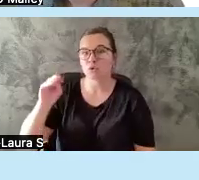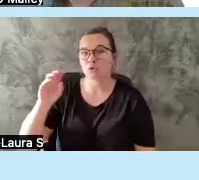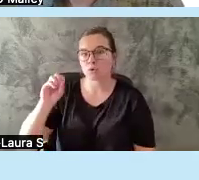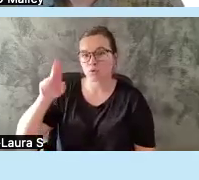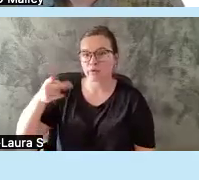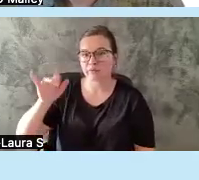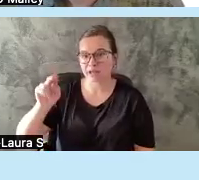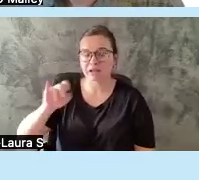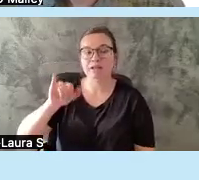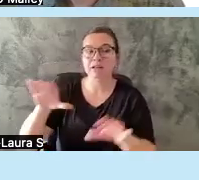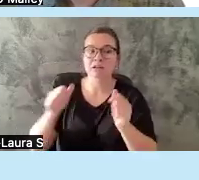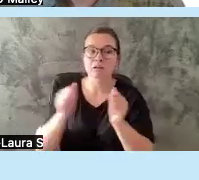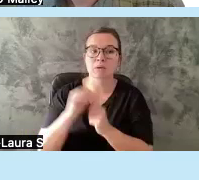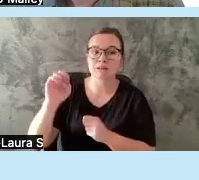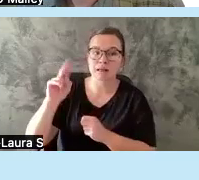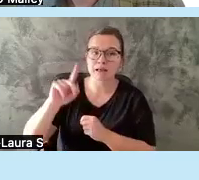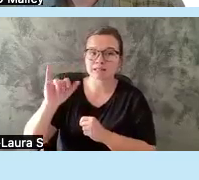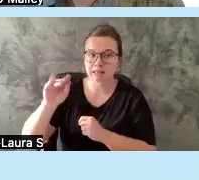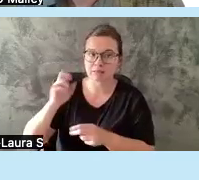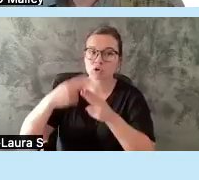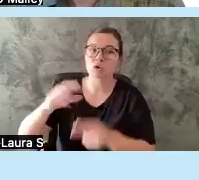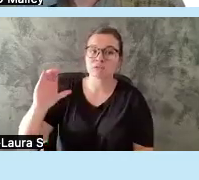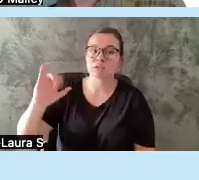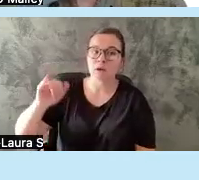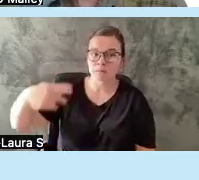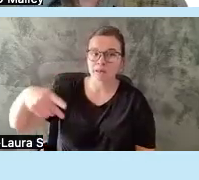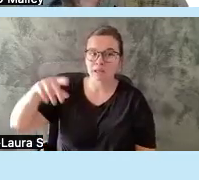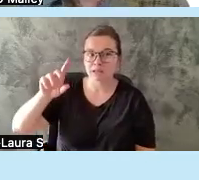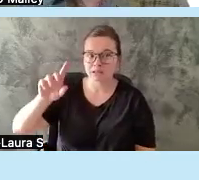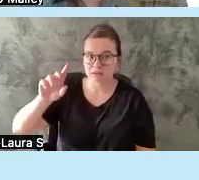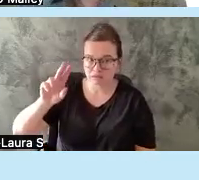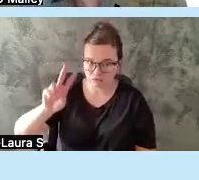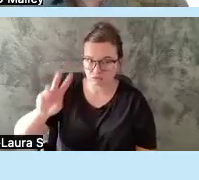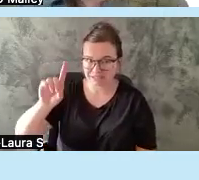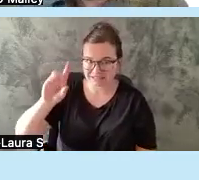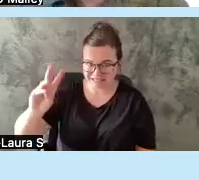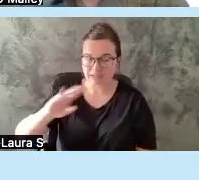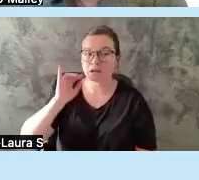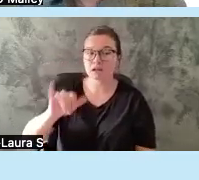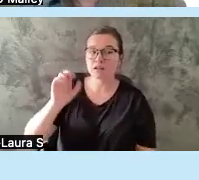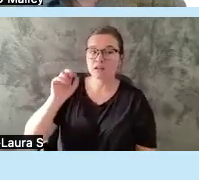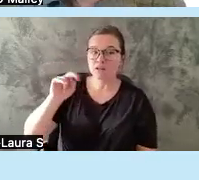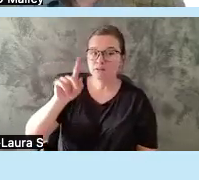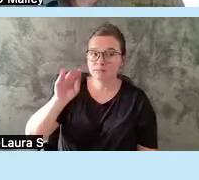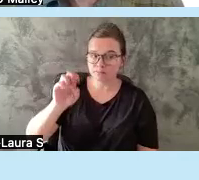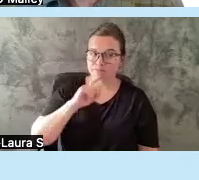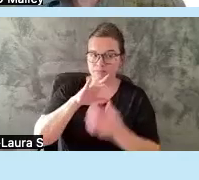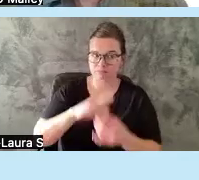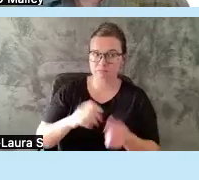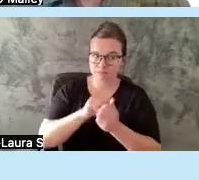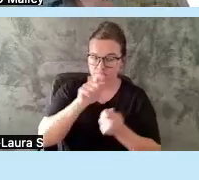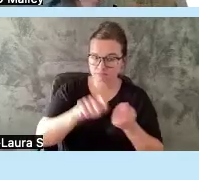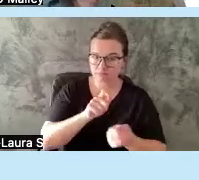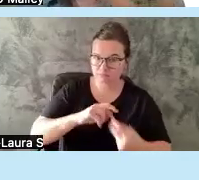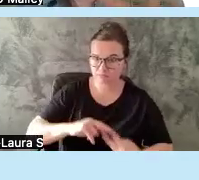this is done with the help of an enzyme called CYP2D6. And that enzyme is linked to a particular gene in the